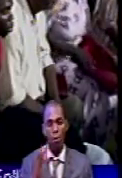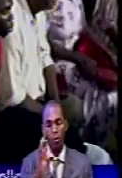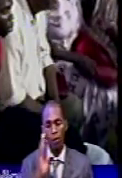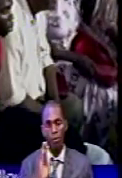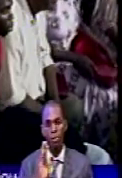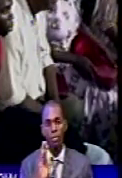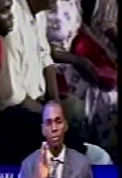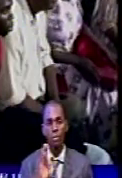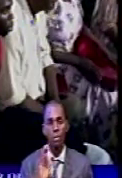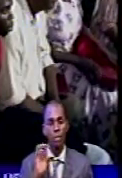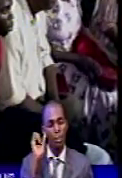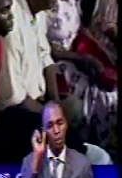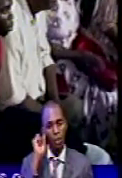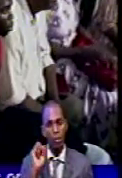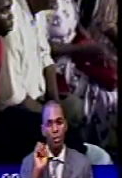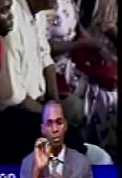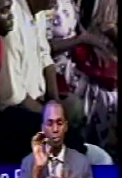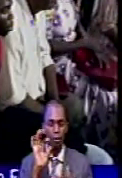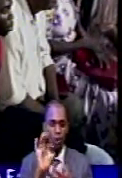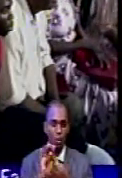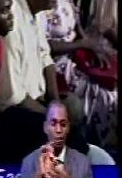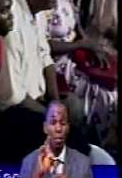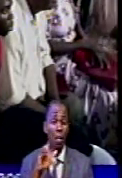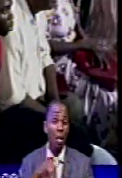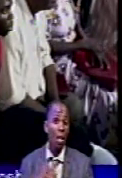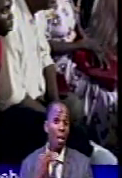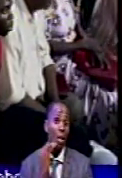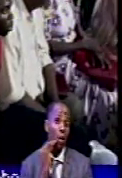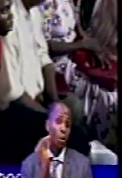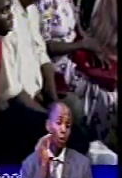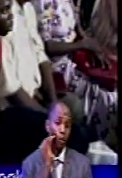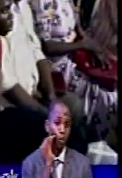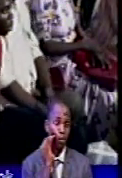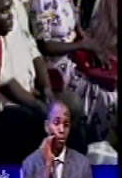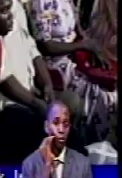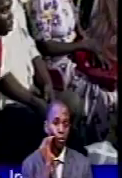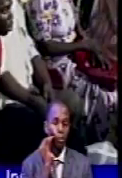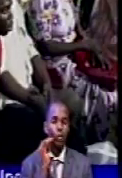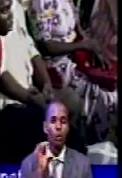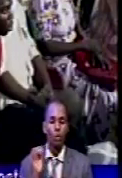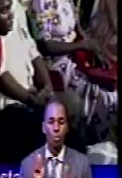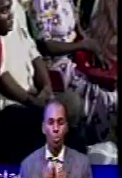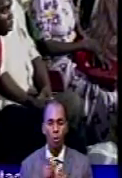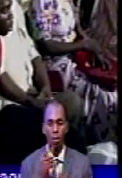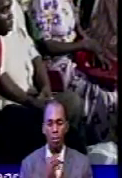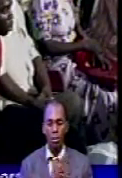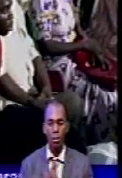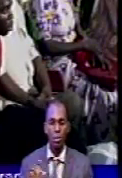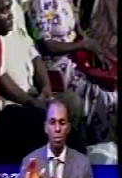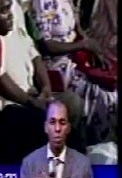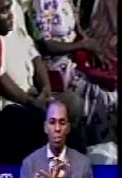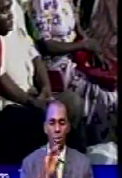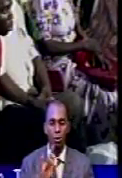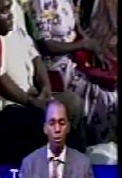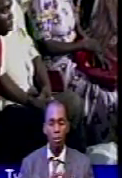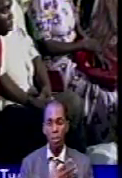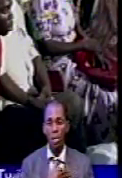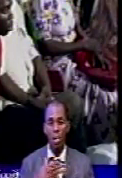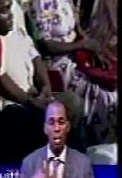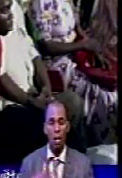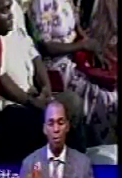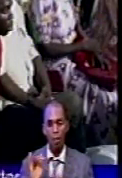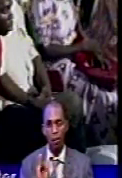walking when it happened instantaneously. You'll find her now. She started